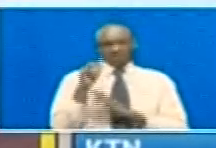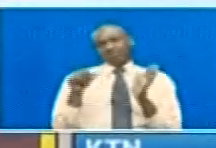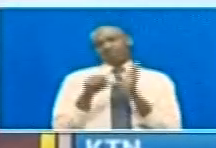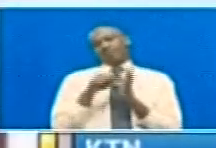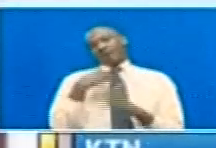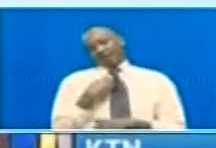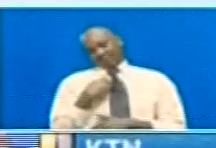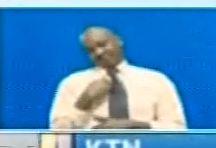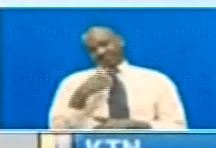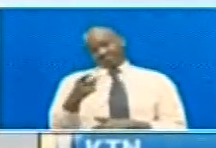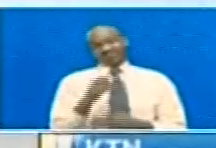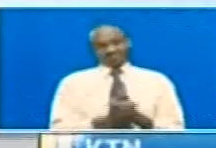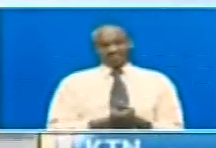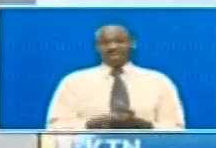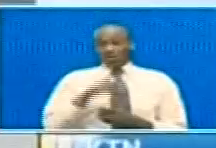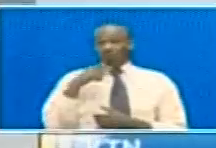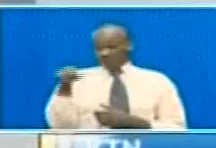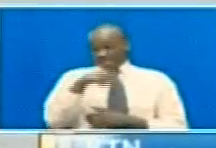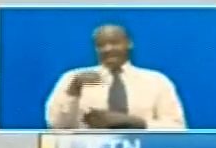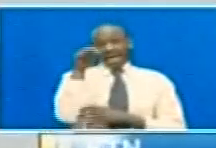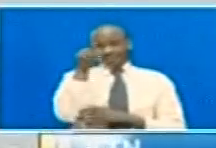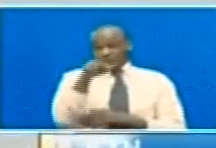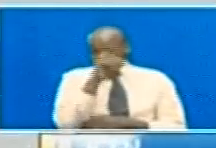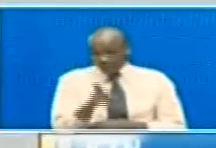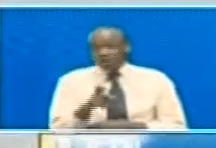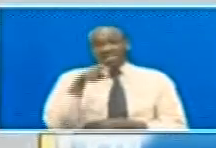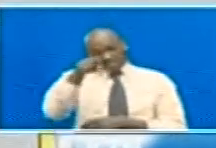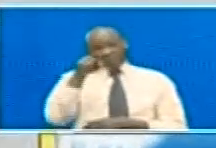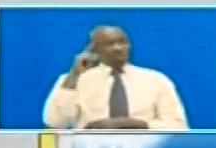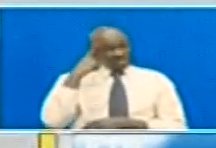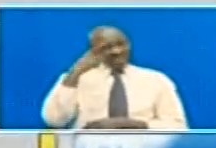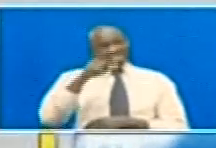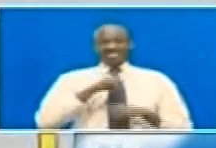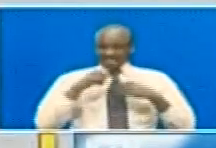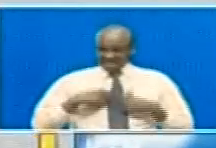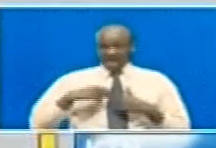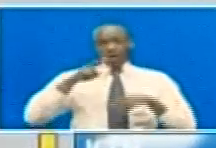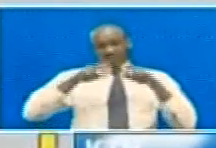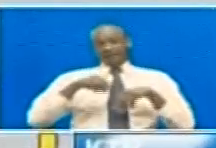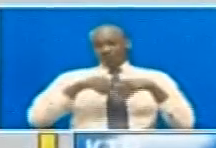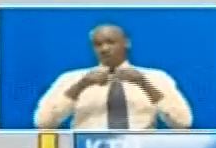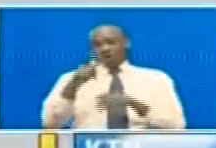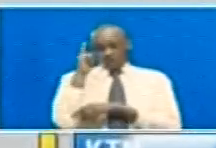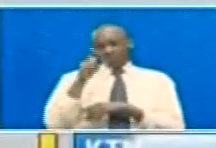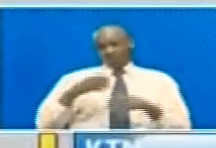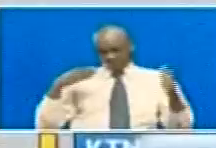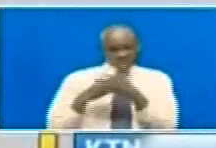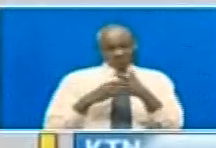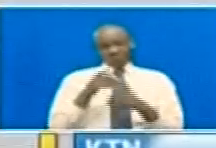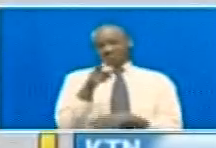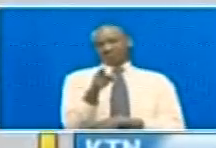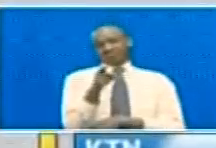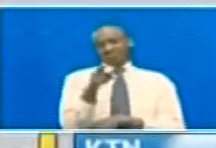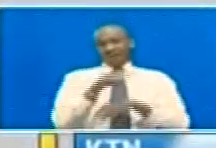of the Chinese restaurant justified in restricting admission at night? Yes, indeed. That is your verdict on your